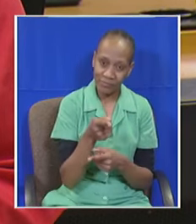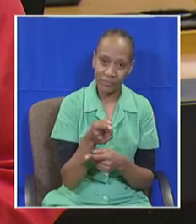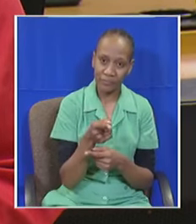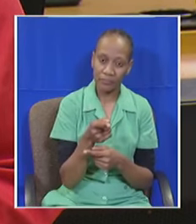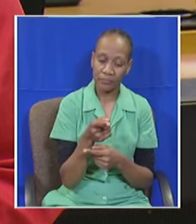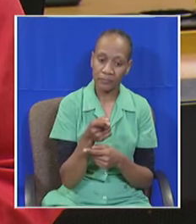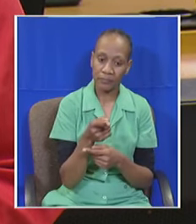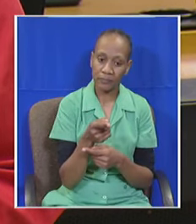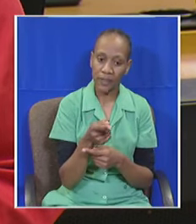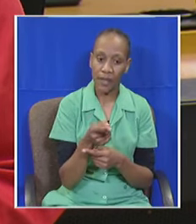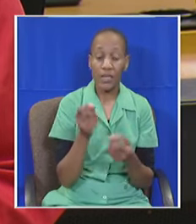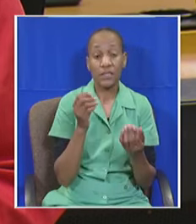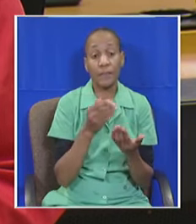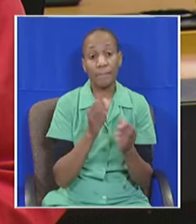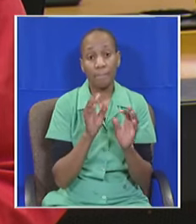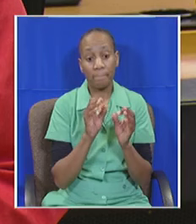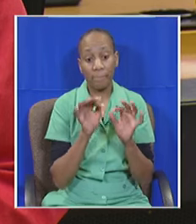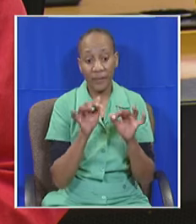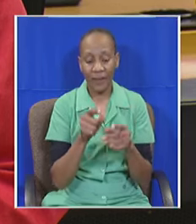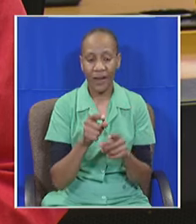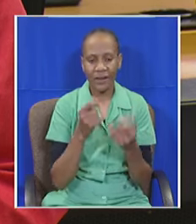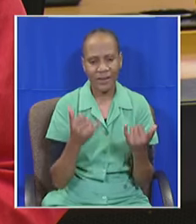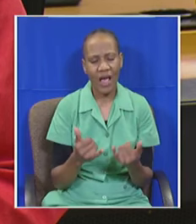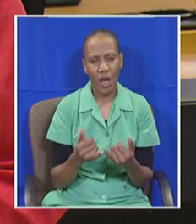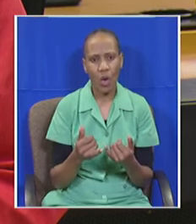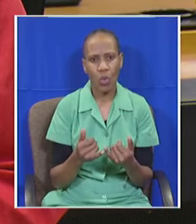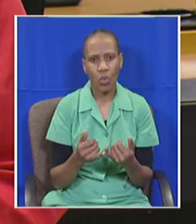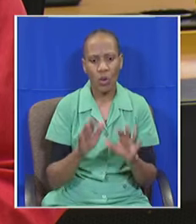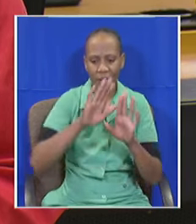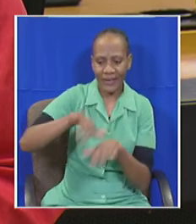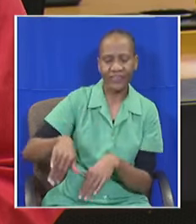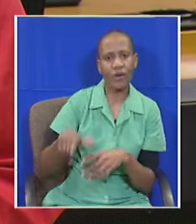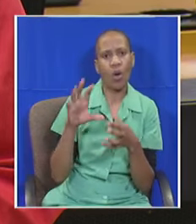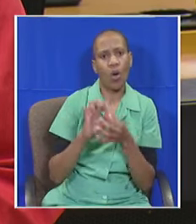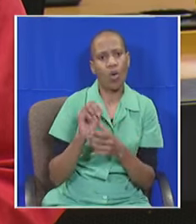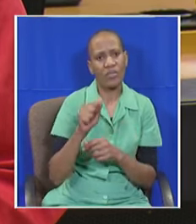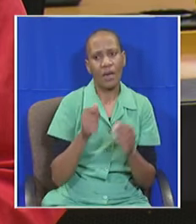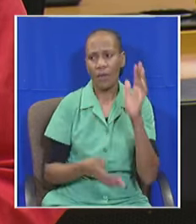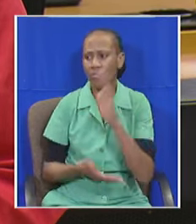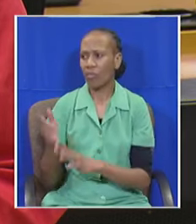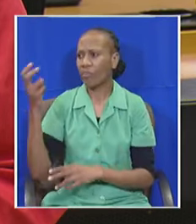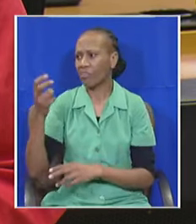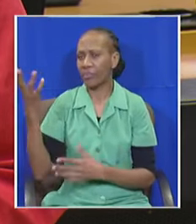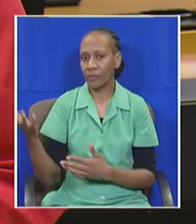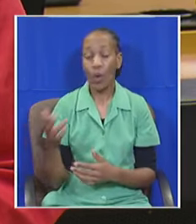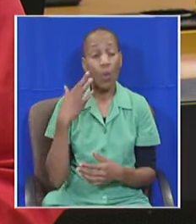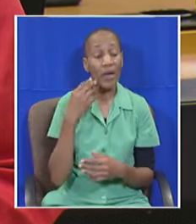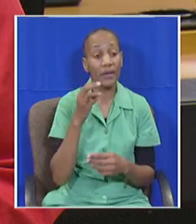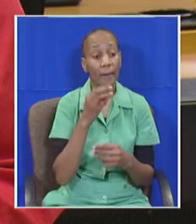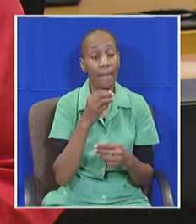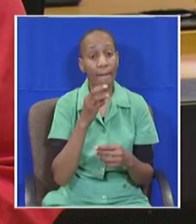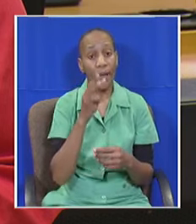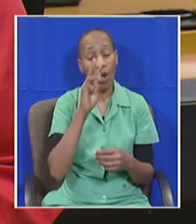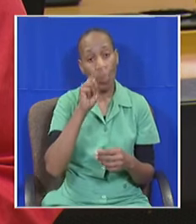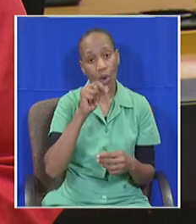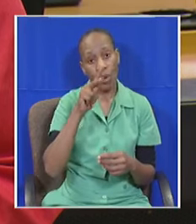Despite this, they face an uncertain future in the land of their forefathers. When Mr. Nkwindi was still the MEC in the Eastern